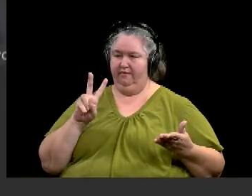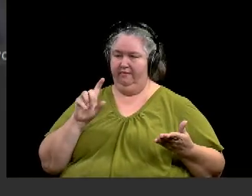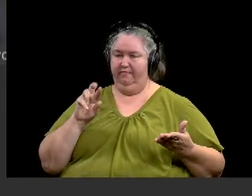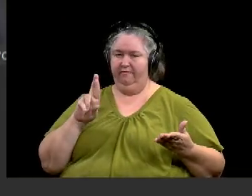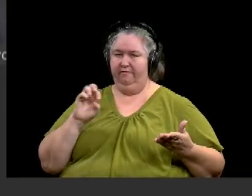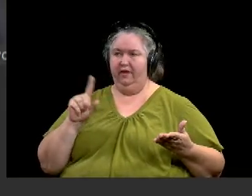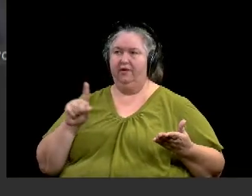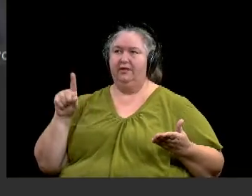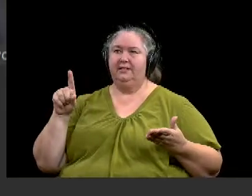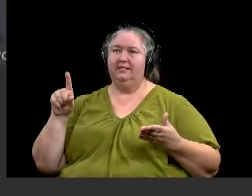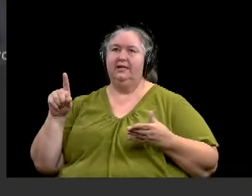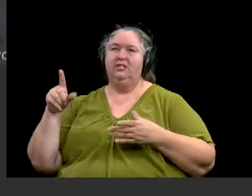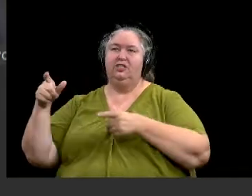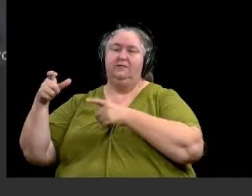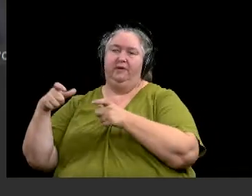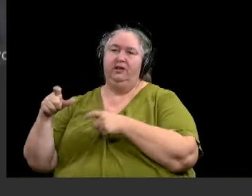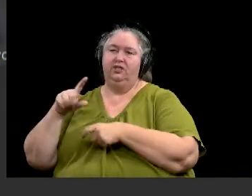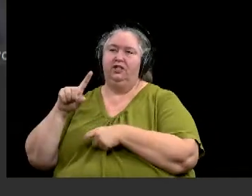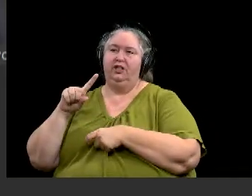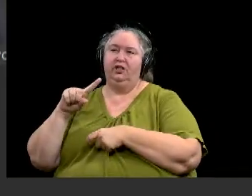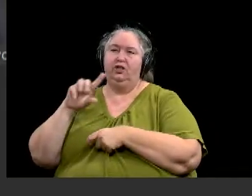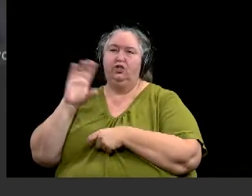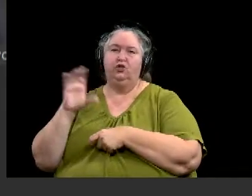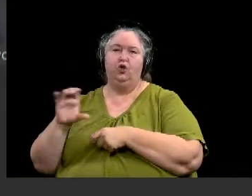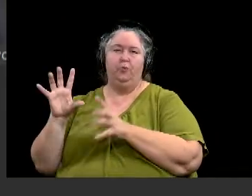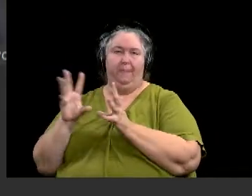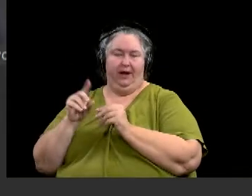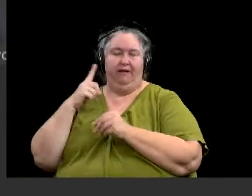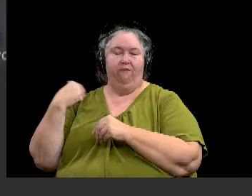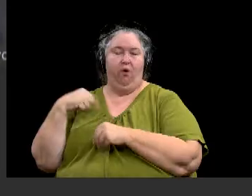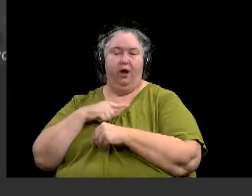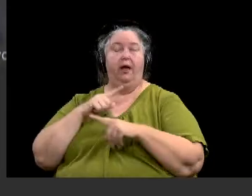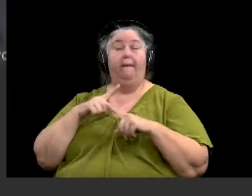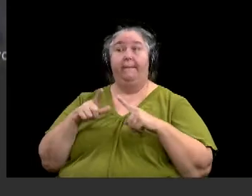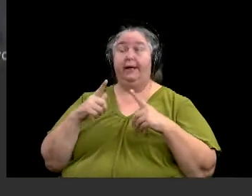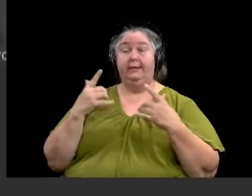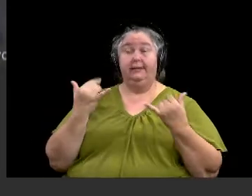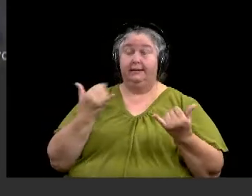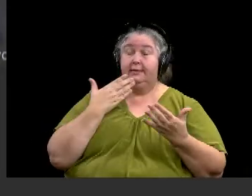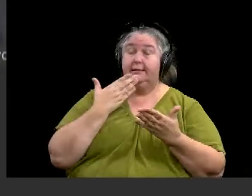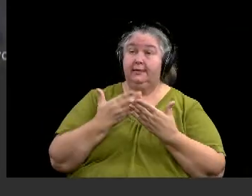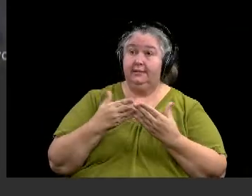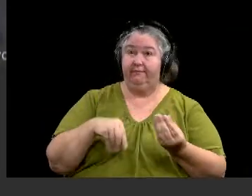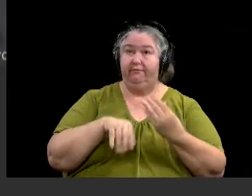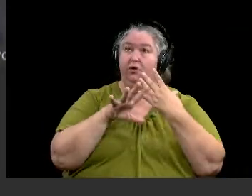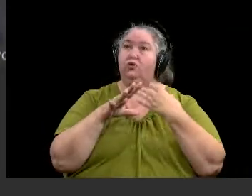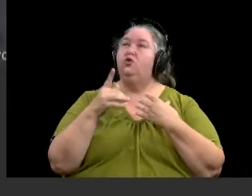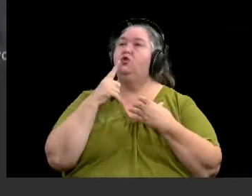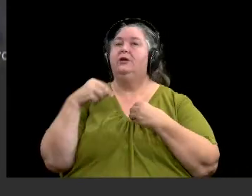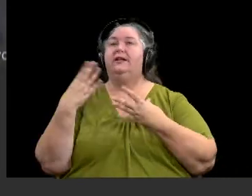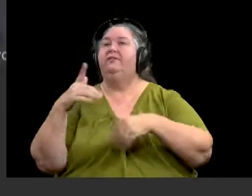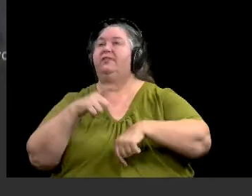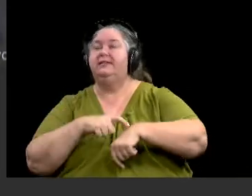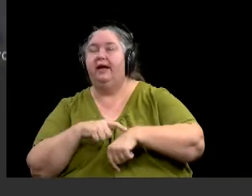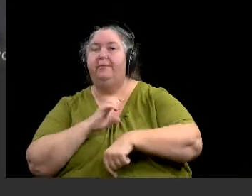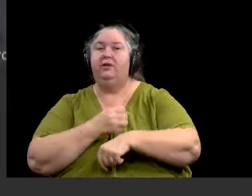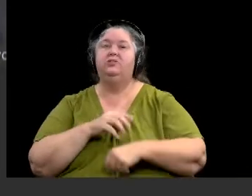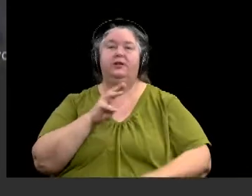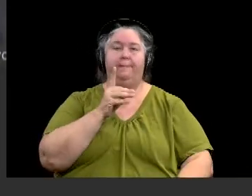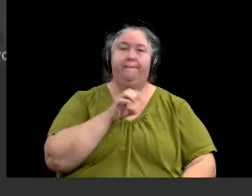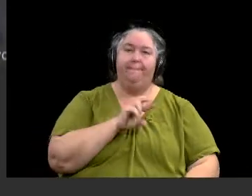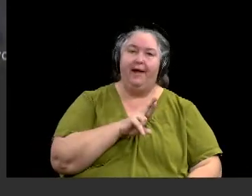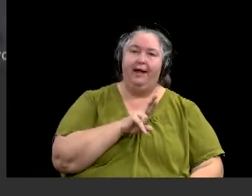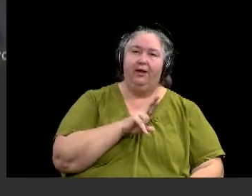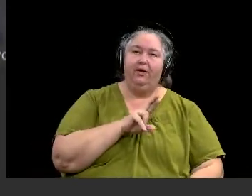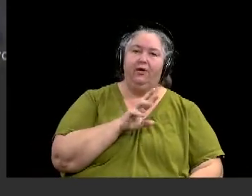us. But always so good to give their time and energy is our Mayor, Mayor Dylan Meek. We have online